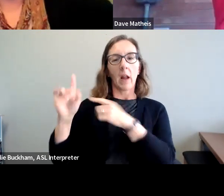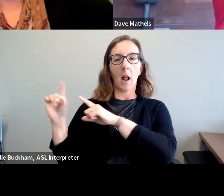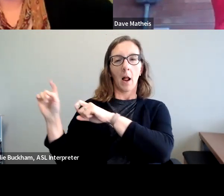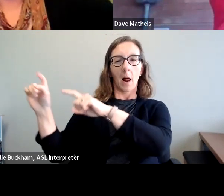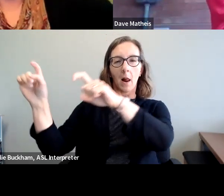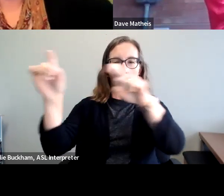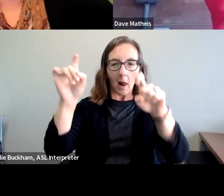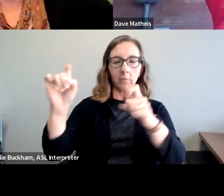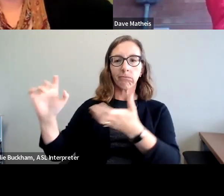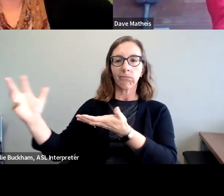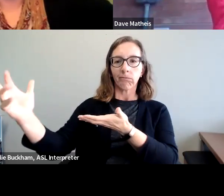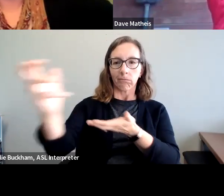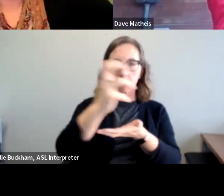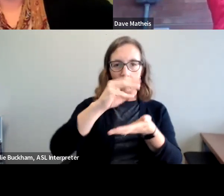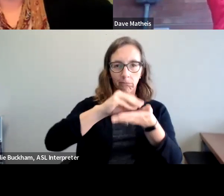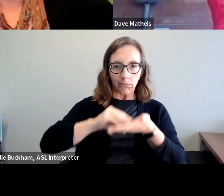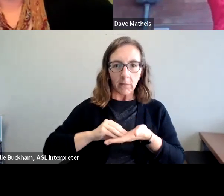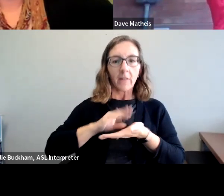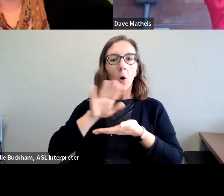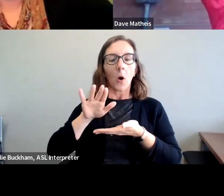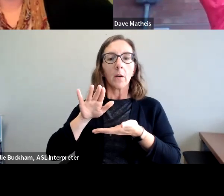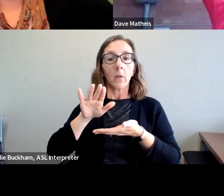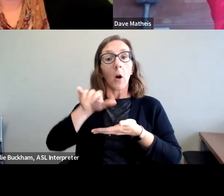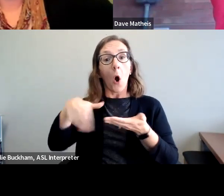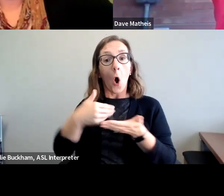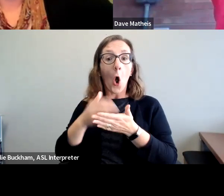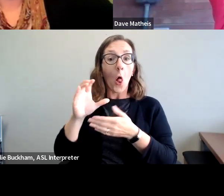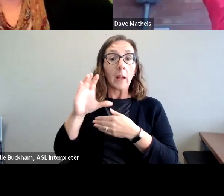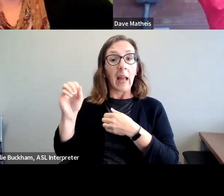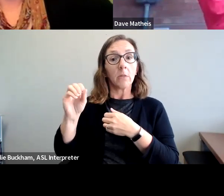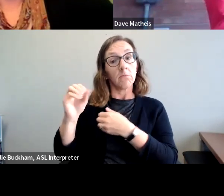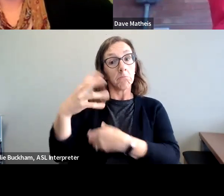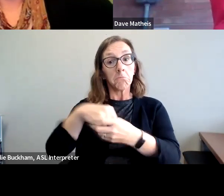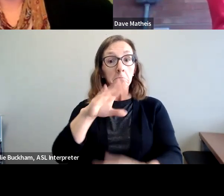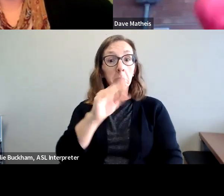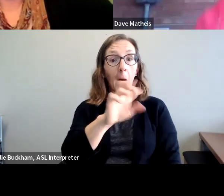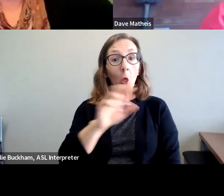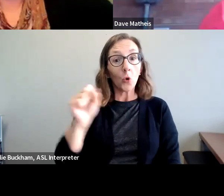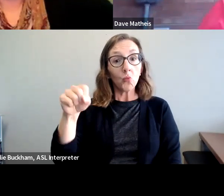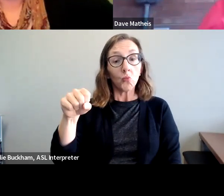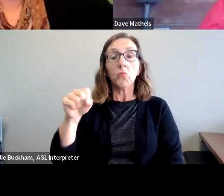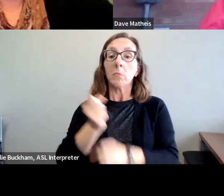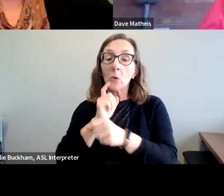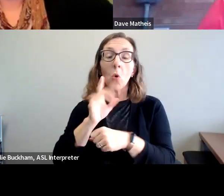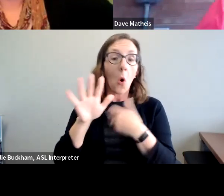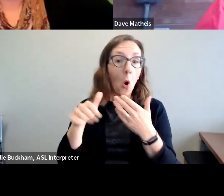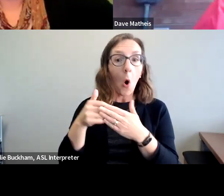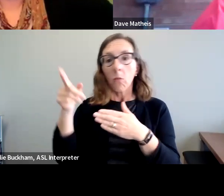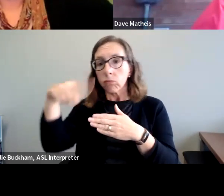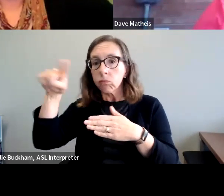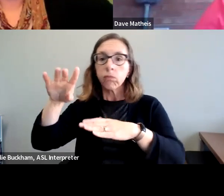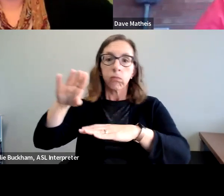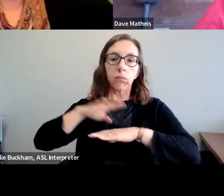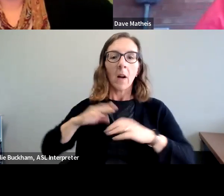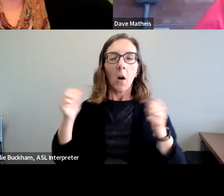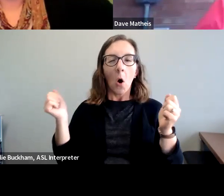the other counties that we provide, even Butler County, and just to make sure that everything is good for those, for every